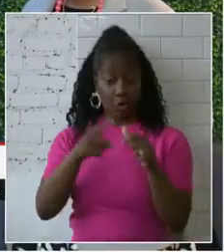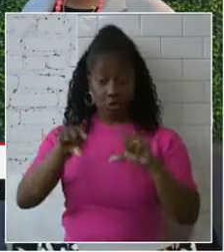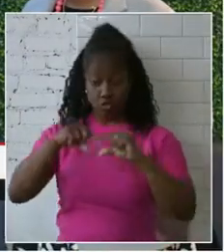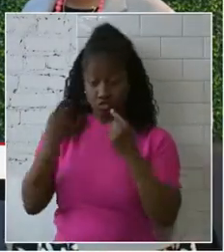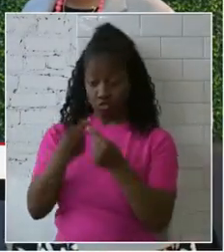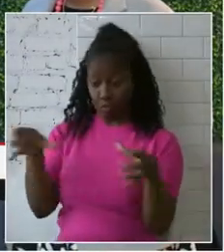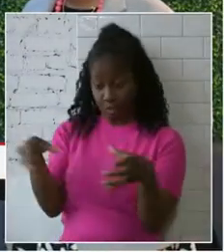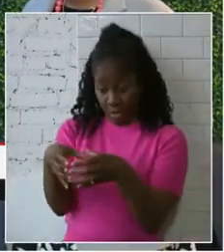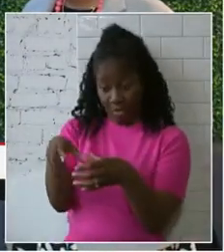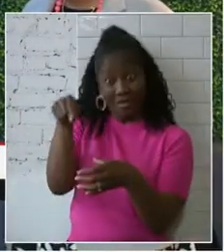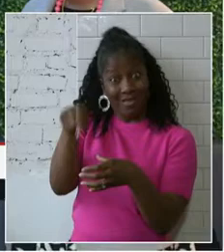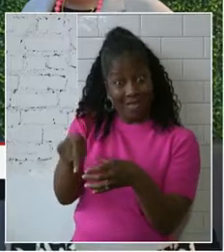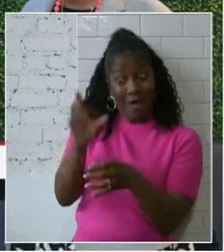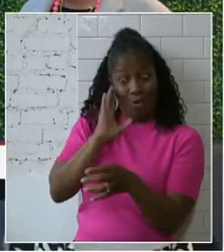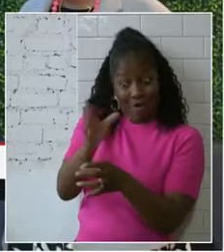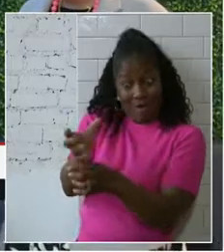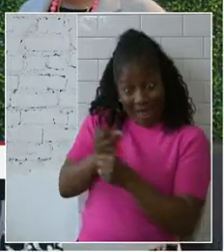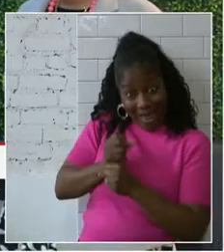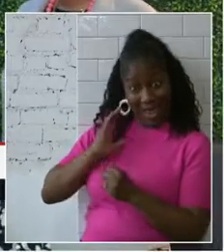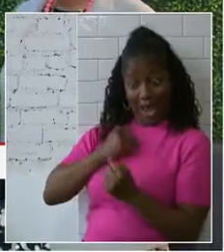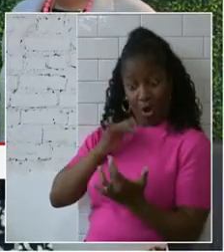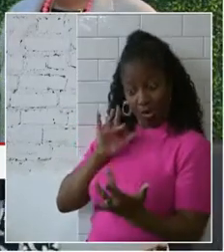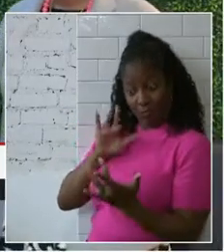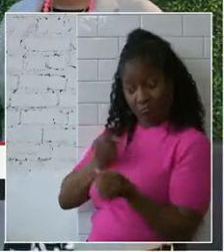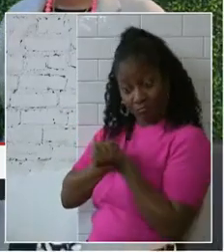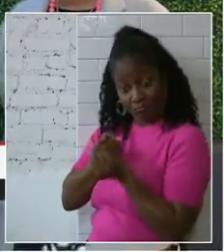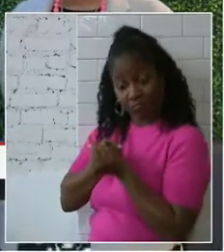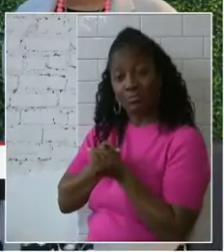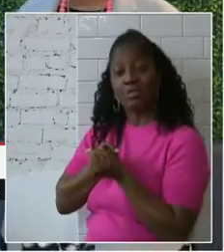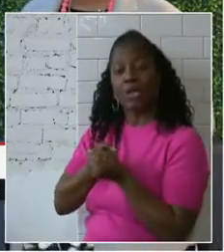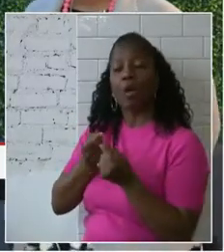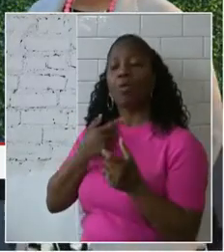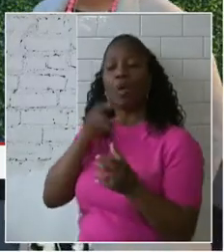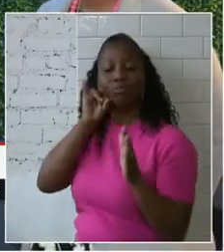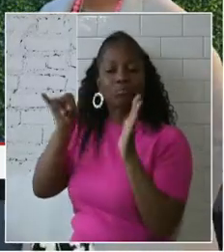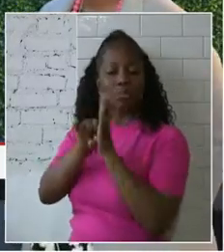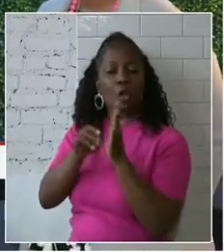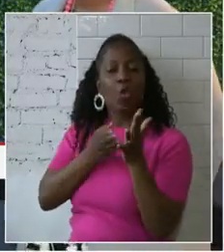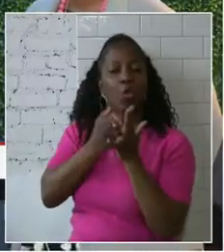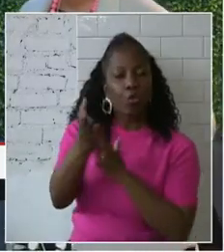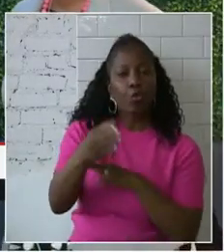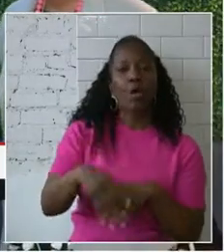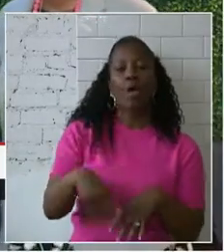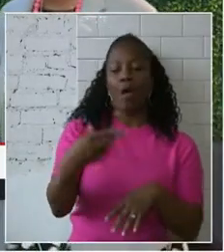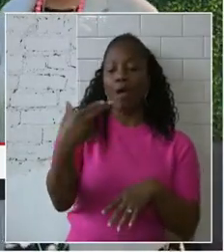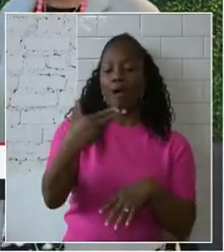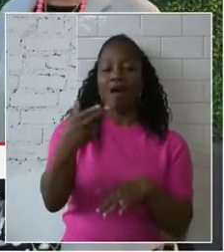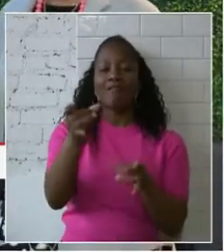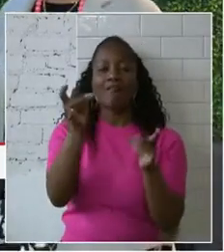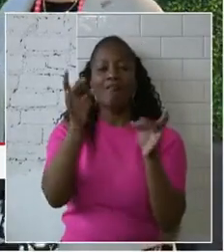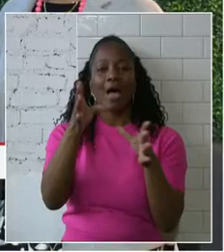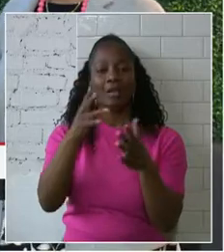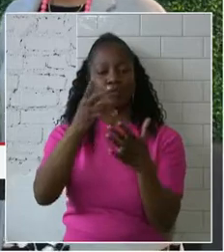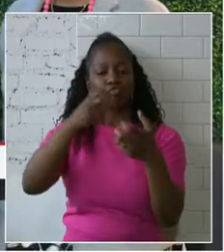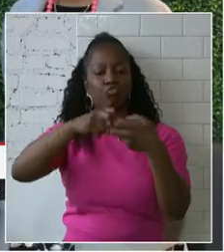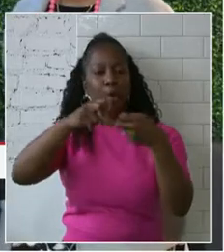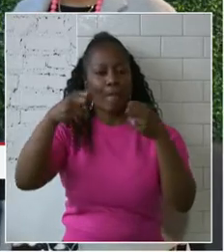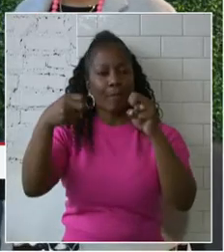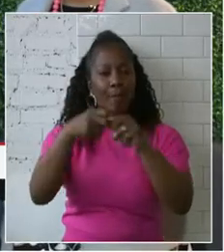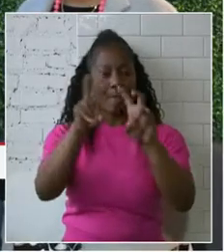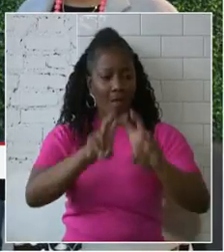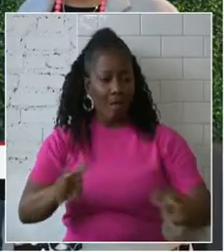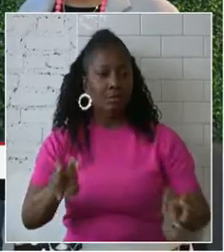that will receive outreach were identified through a gun violence problem analysis conducted by the